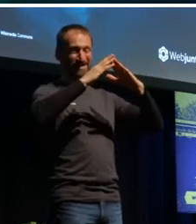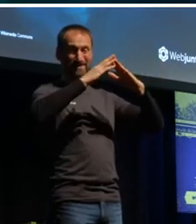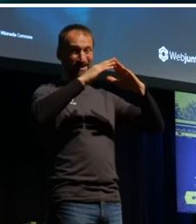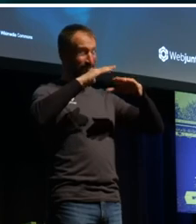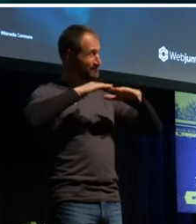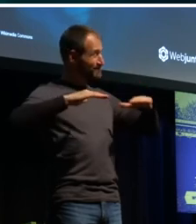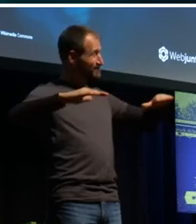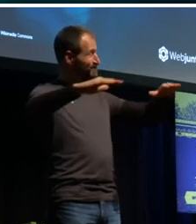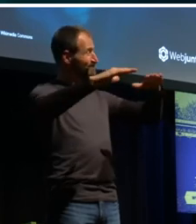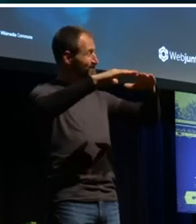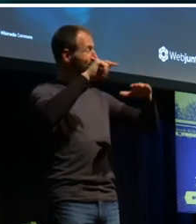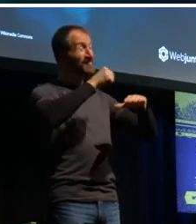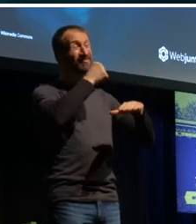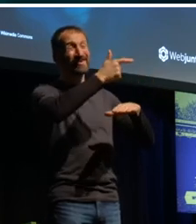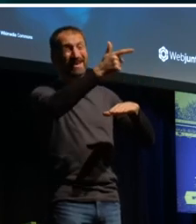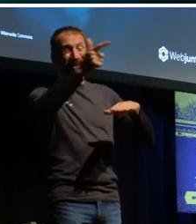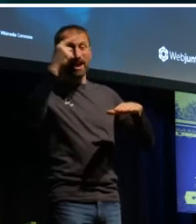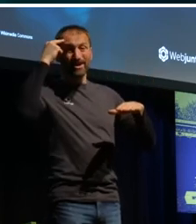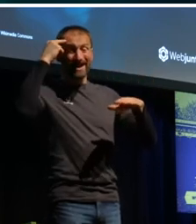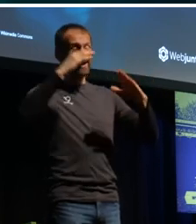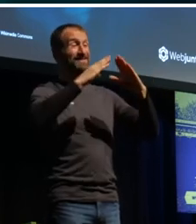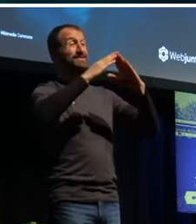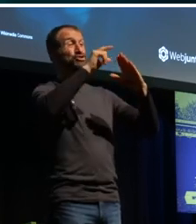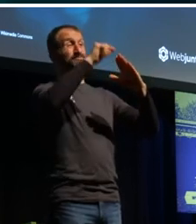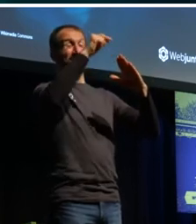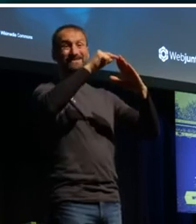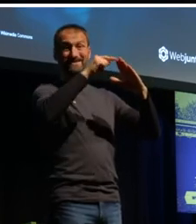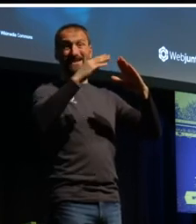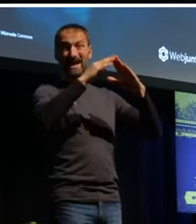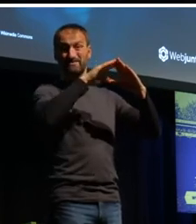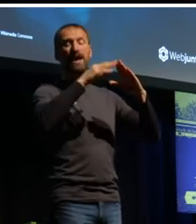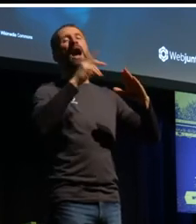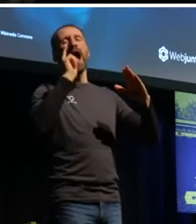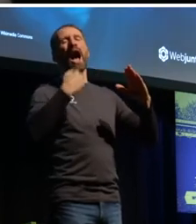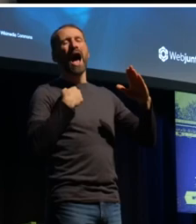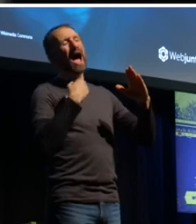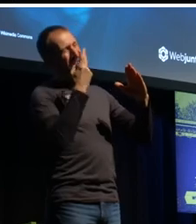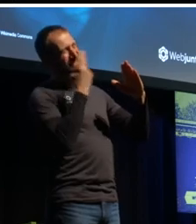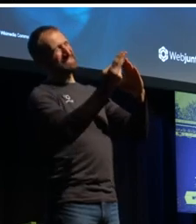iceberg is that when most people think of diversity, they focus on what they can see, what's visible at the tip.